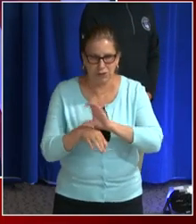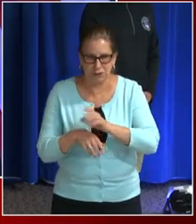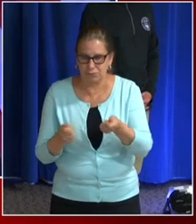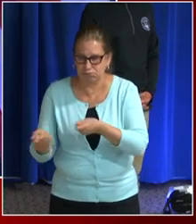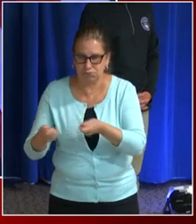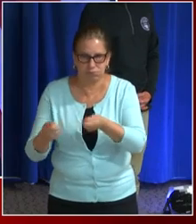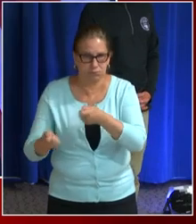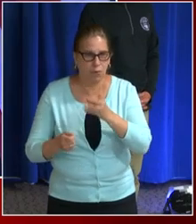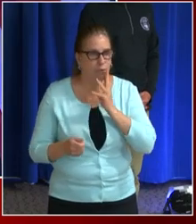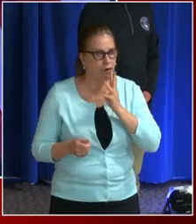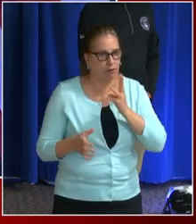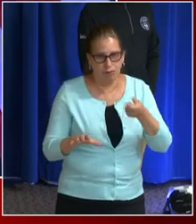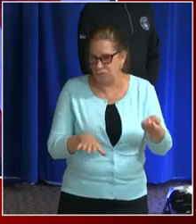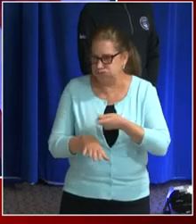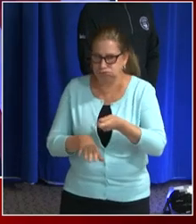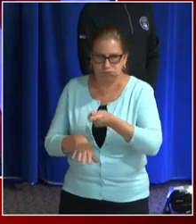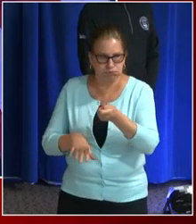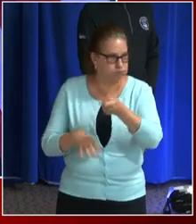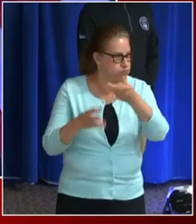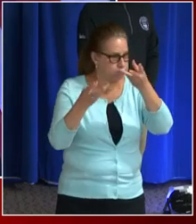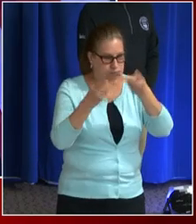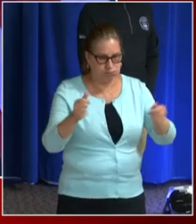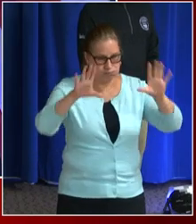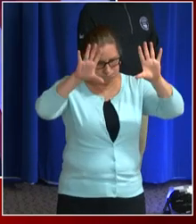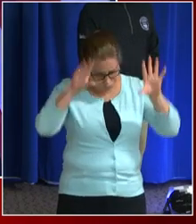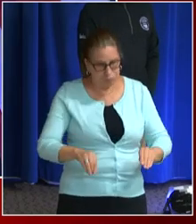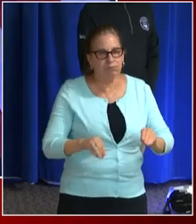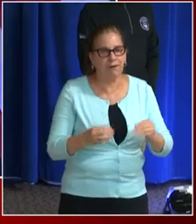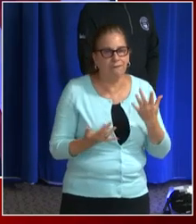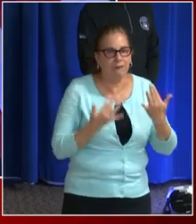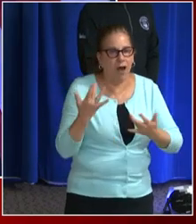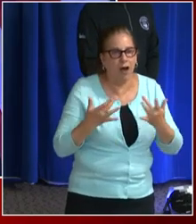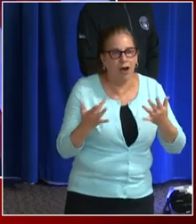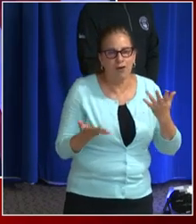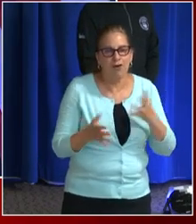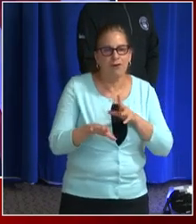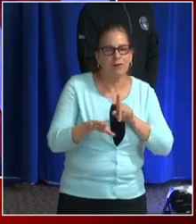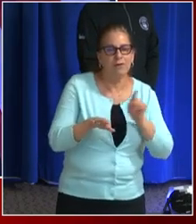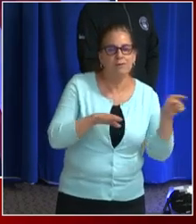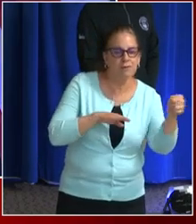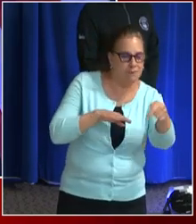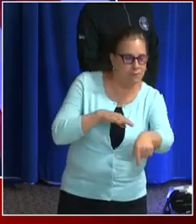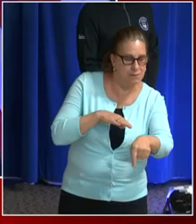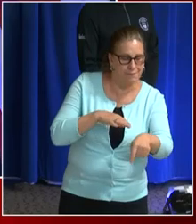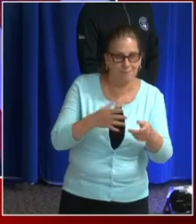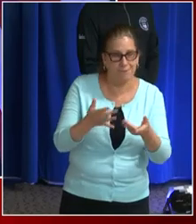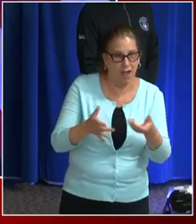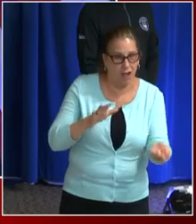fire with relatively light damage to a basement area